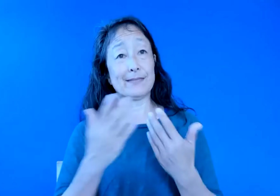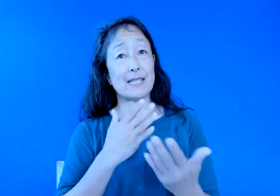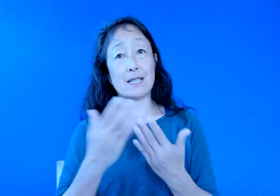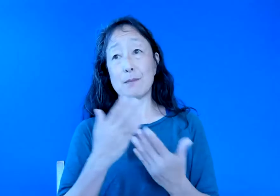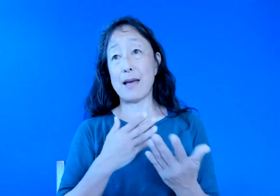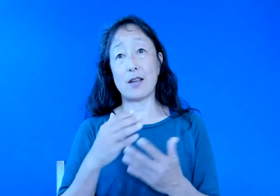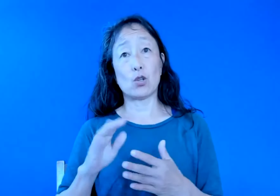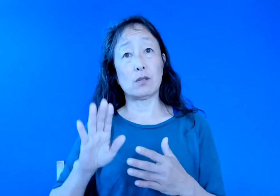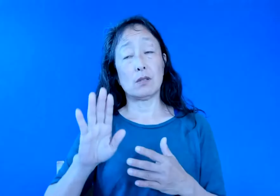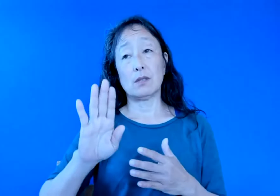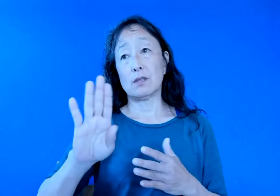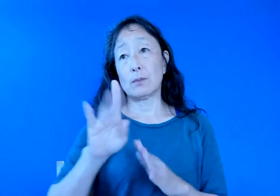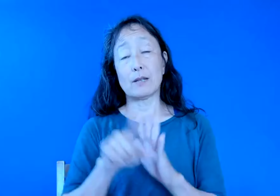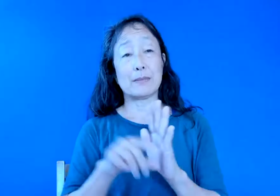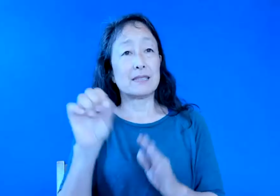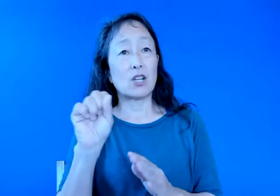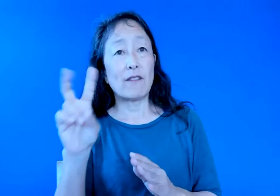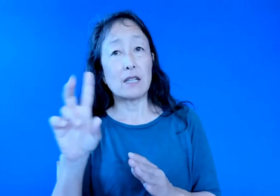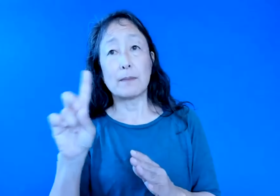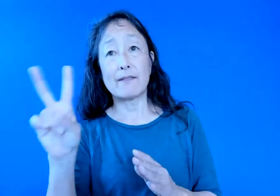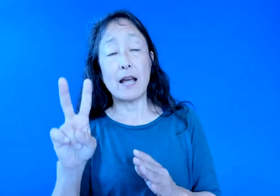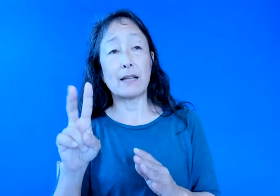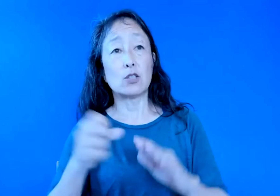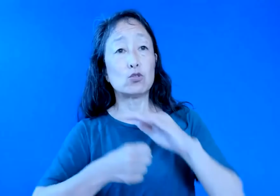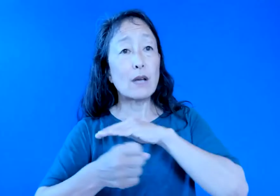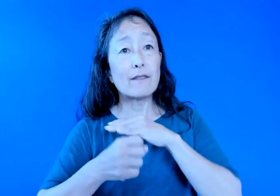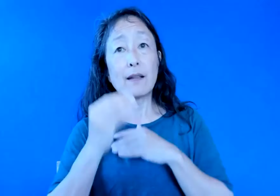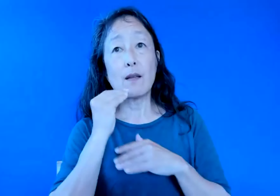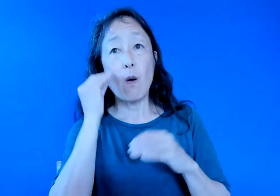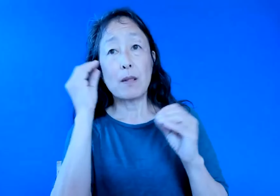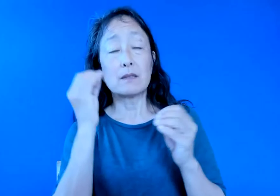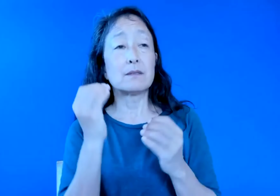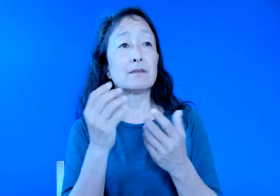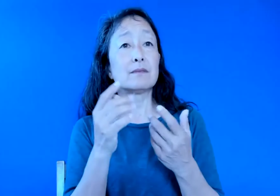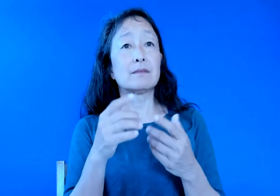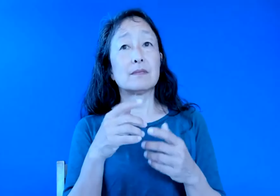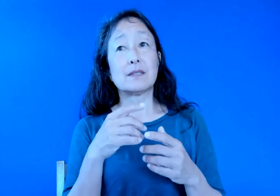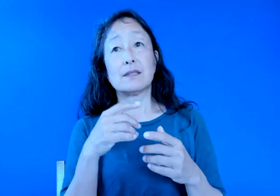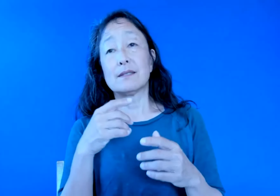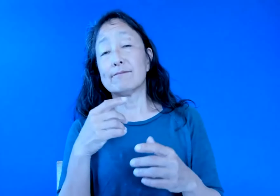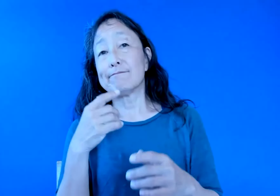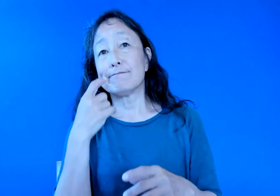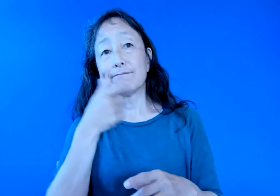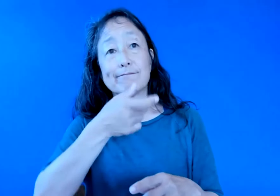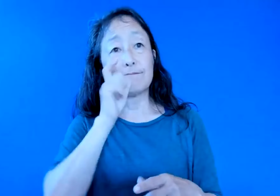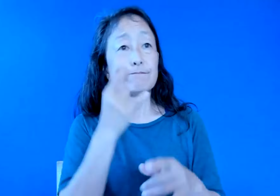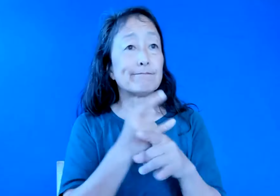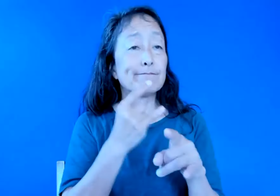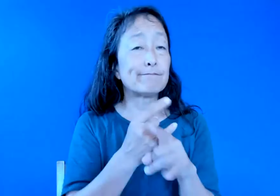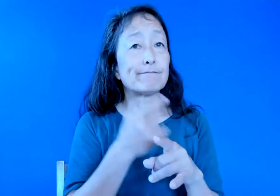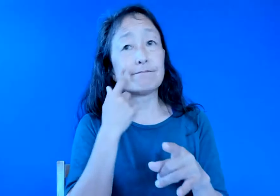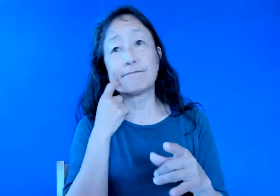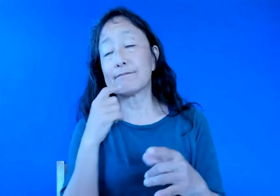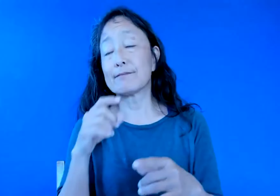it's domestic violence, sexual violence, trafficking, homelessness, substance abuse, suicidal ideation, mental health,